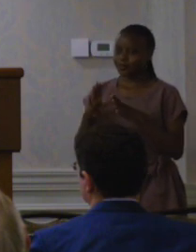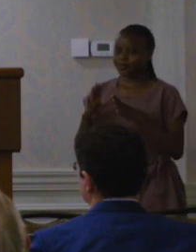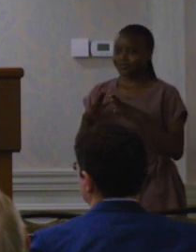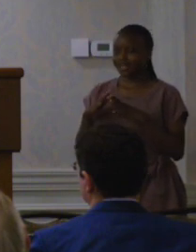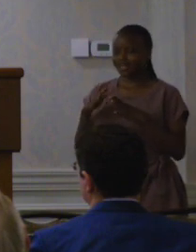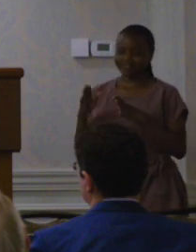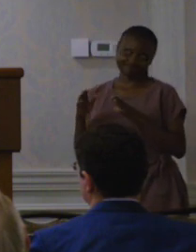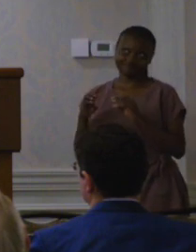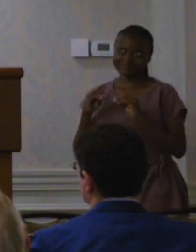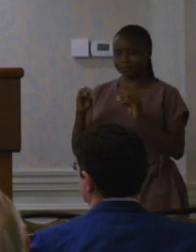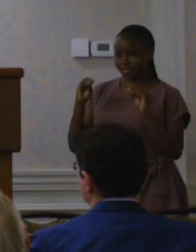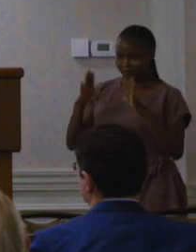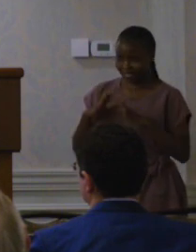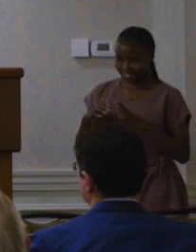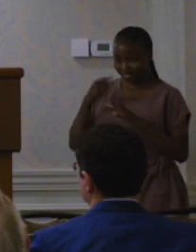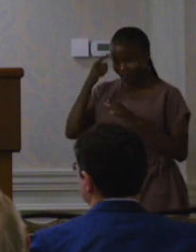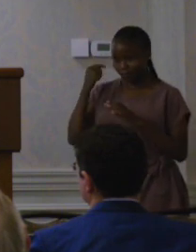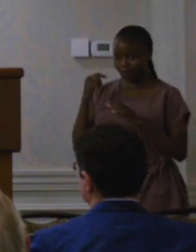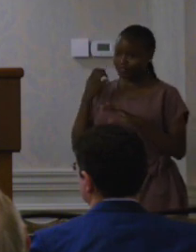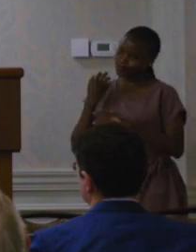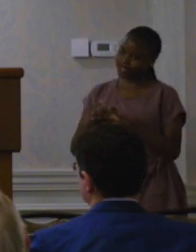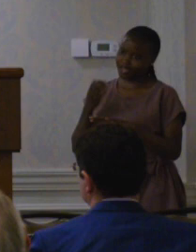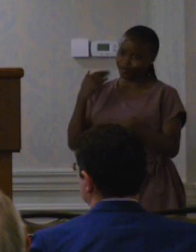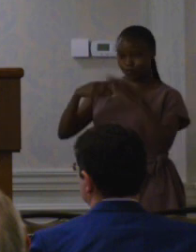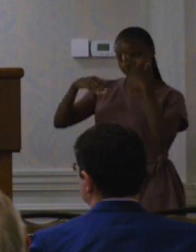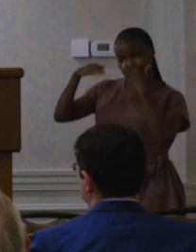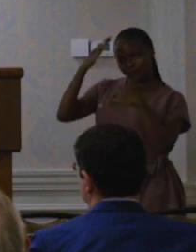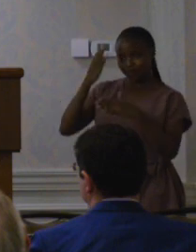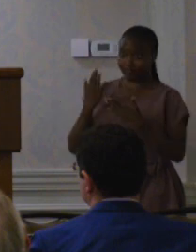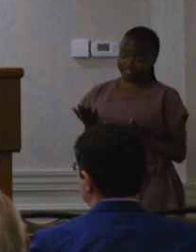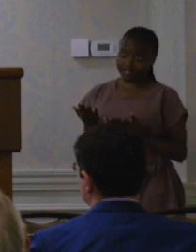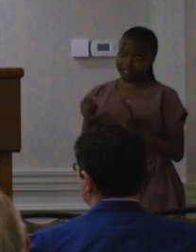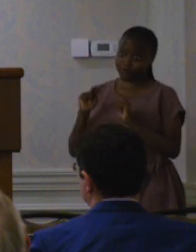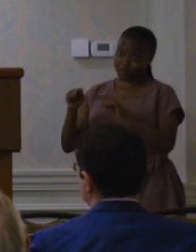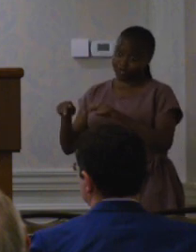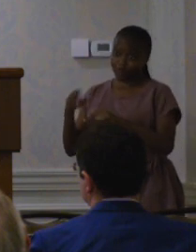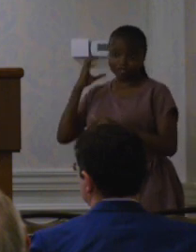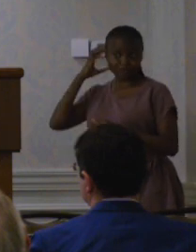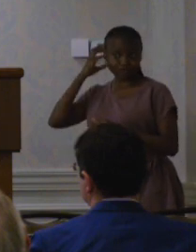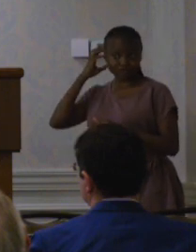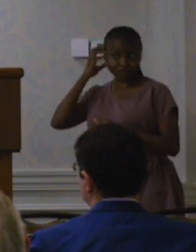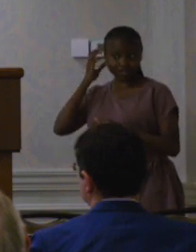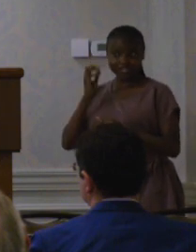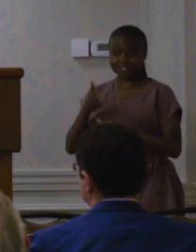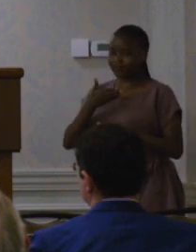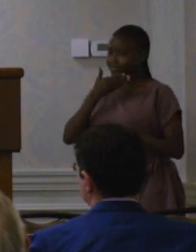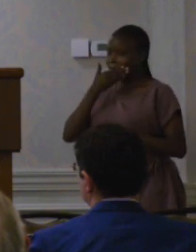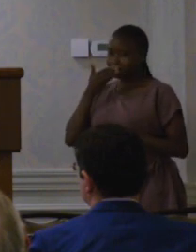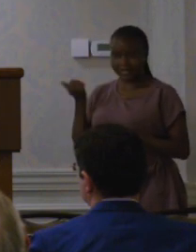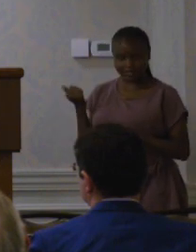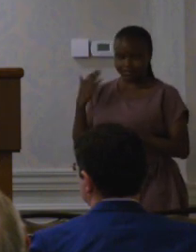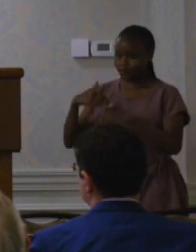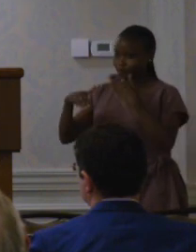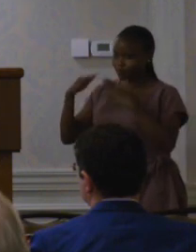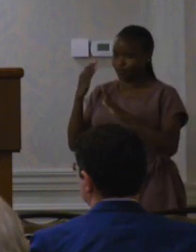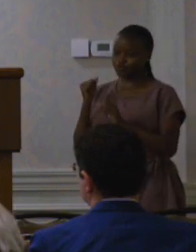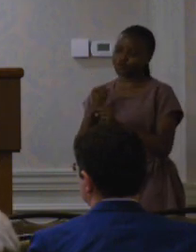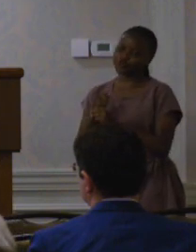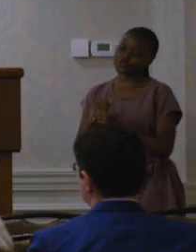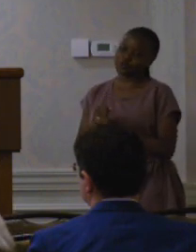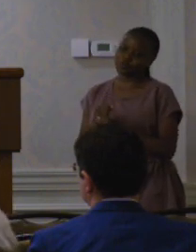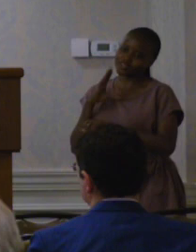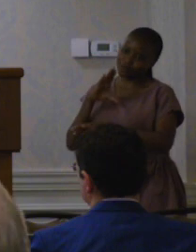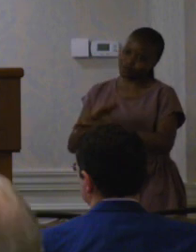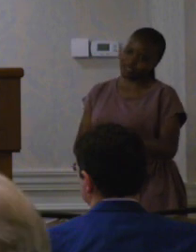became a teacher because they didn't get into university, and so they got into teacher training college, and this was kind of the best of the professional jobs that